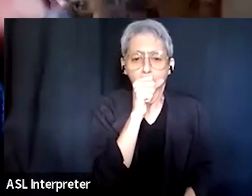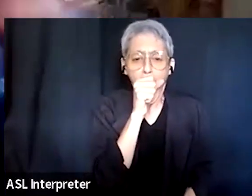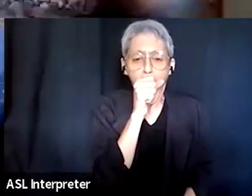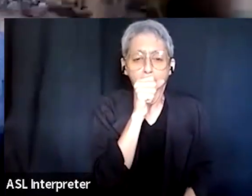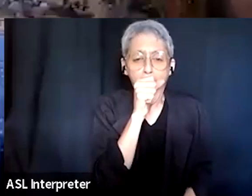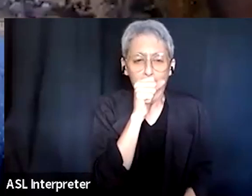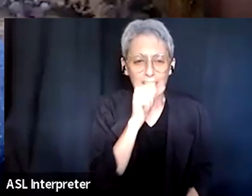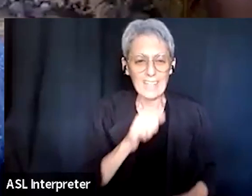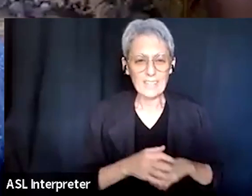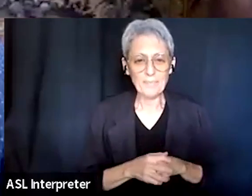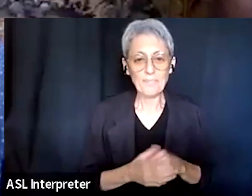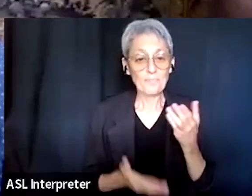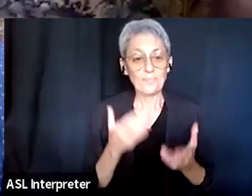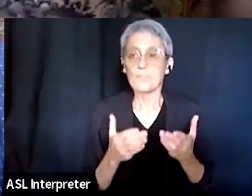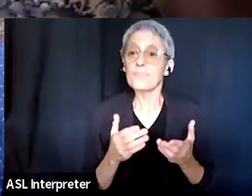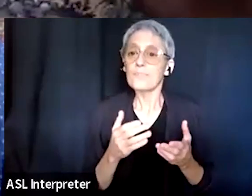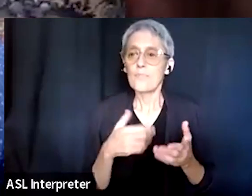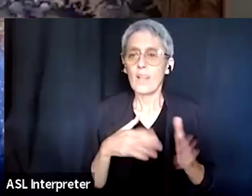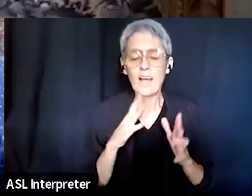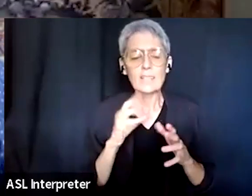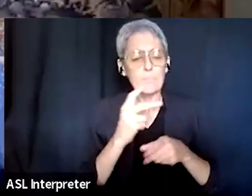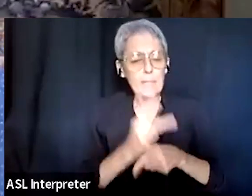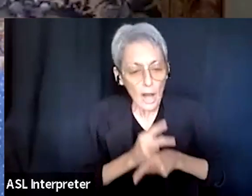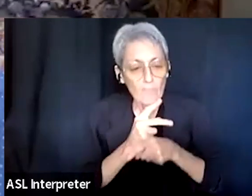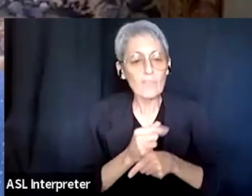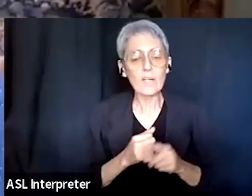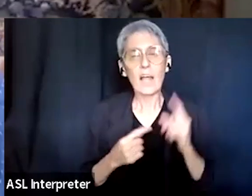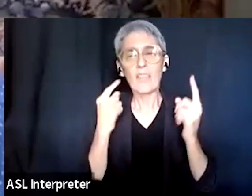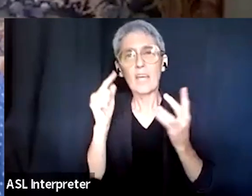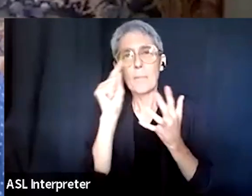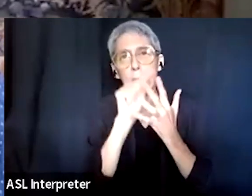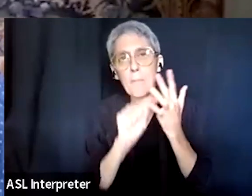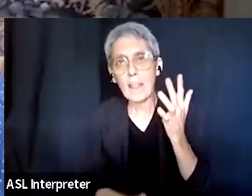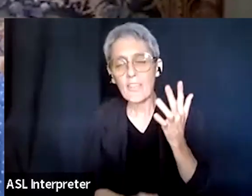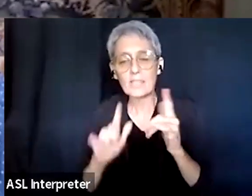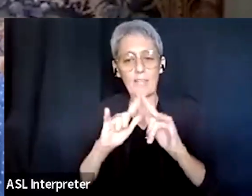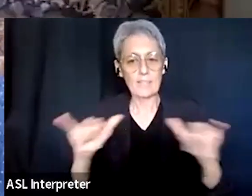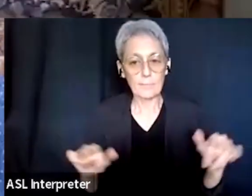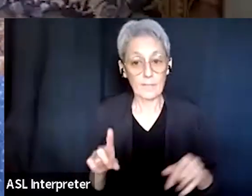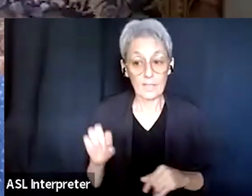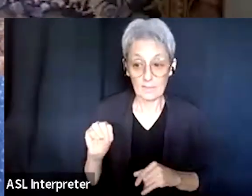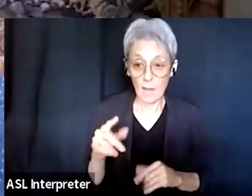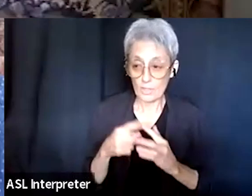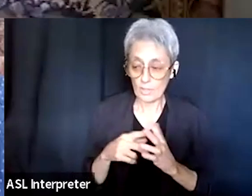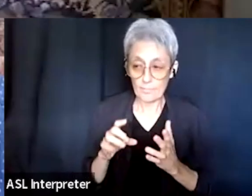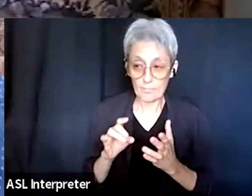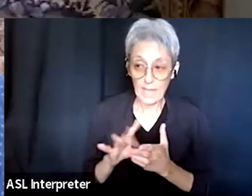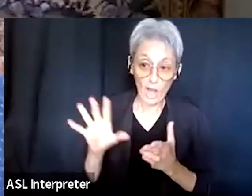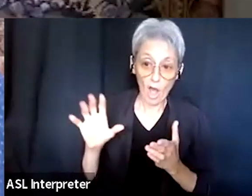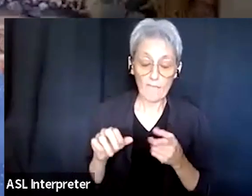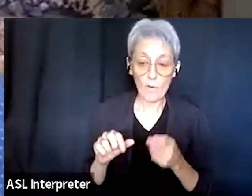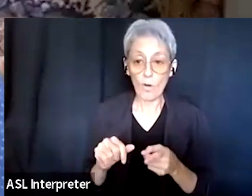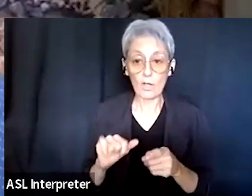thinking about many different things at the same time. Dom, you want to kick us off, or who's Charlotte's going to do